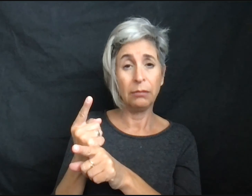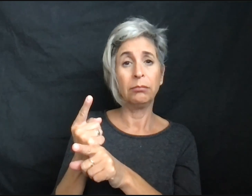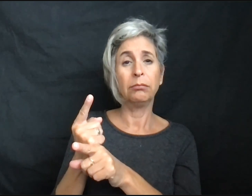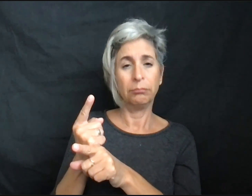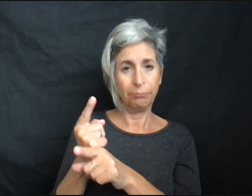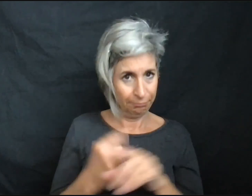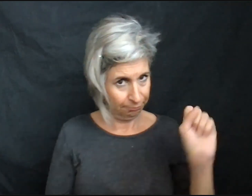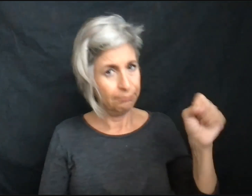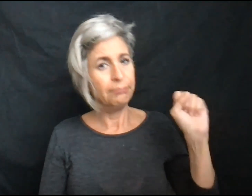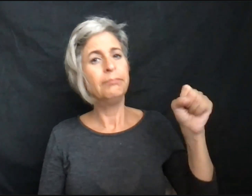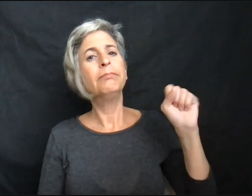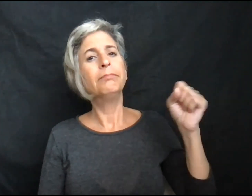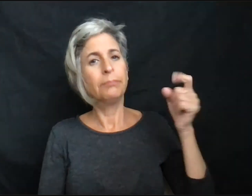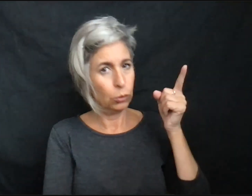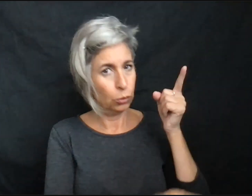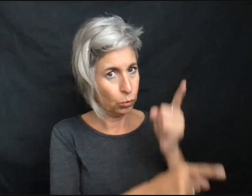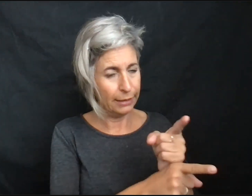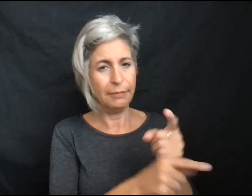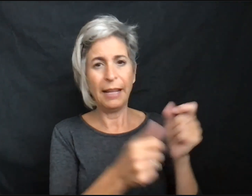Yeah.